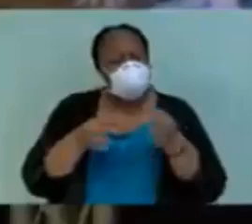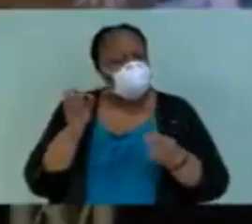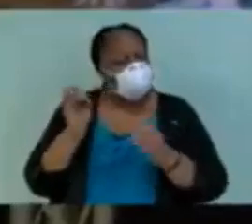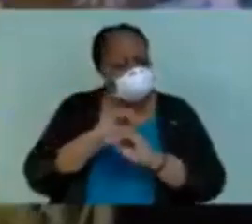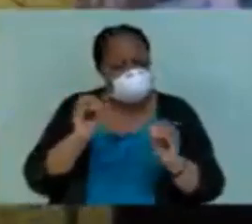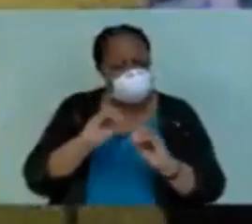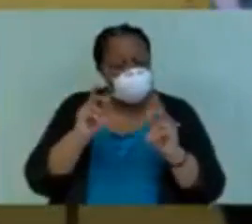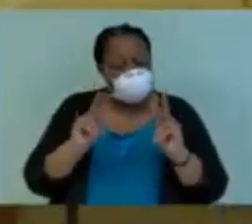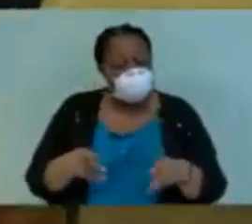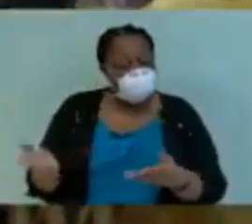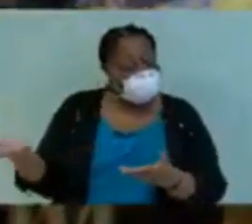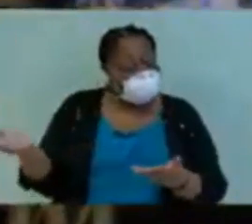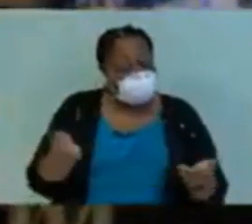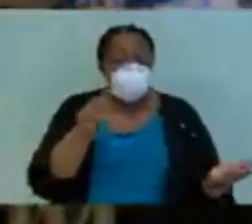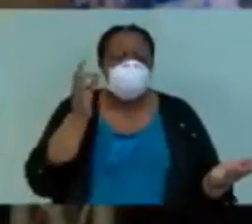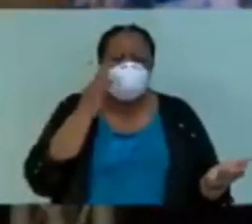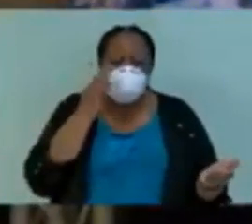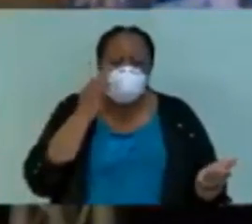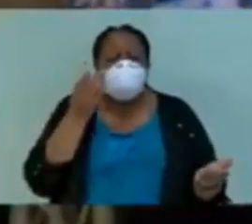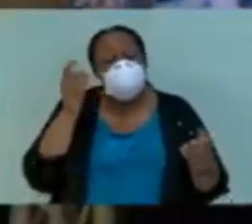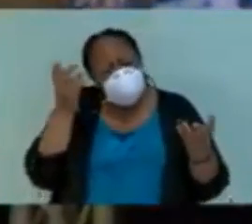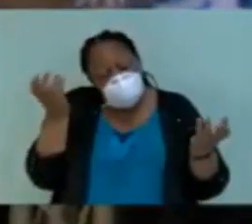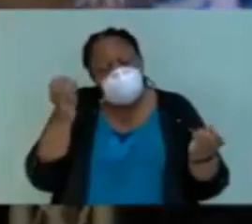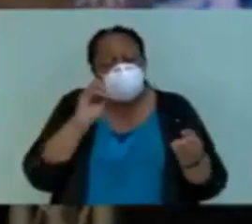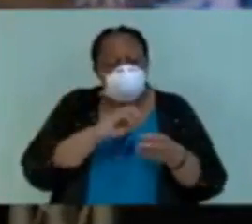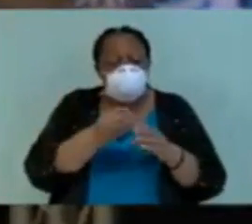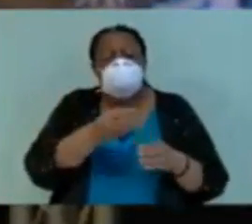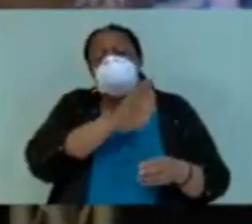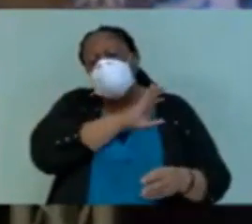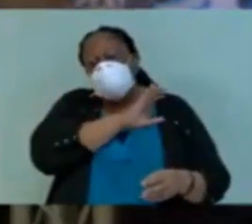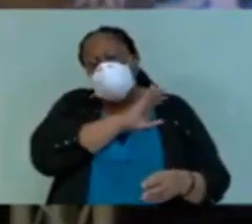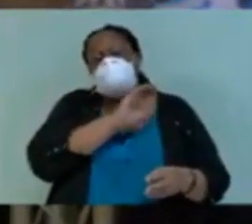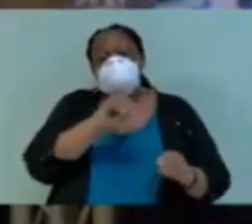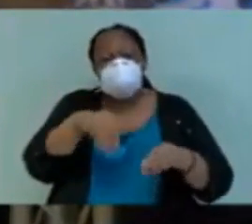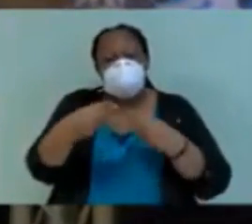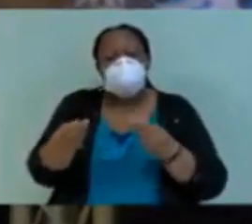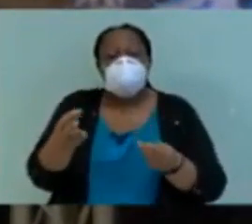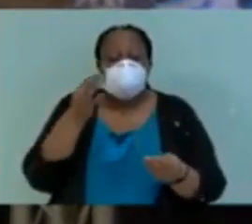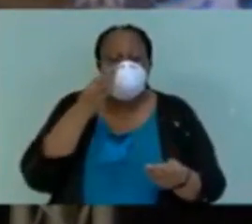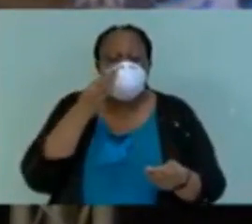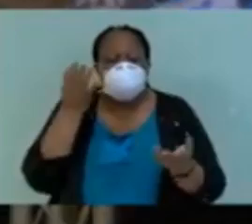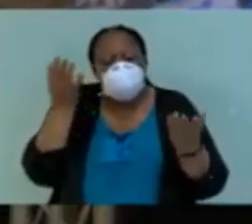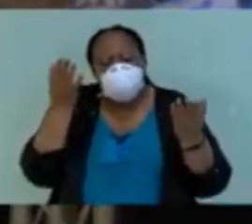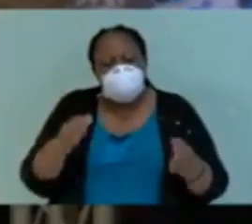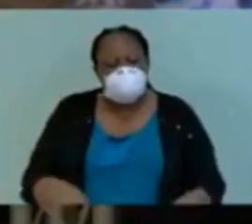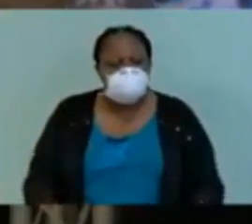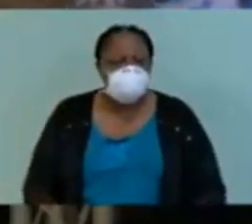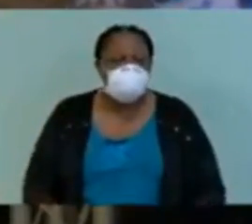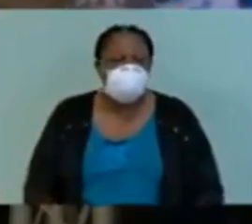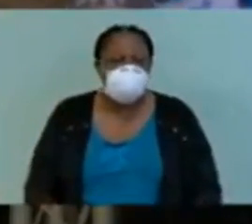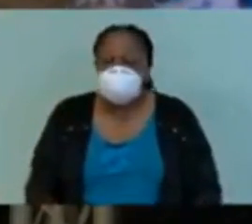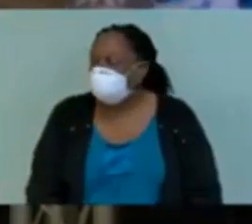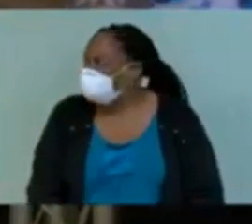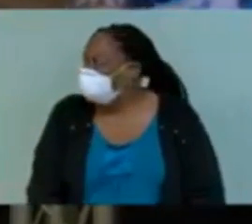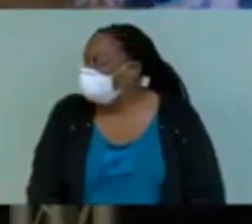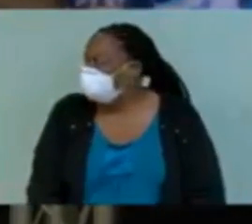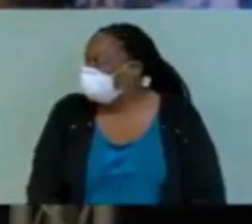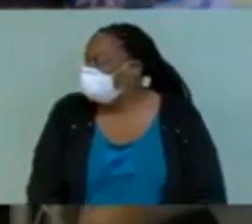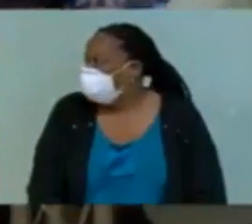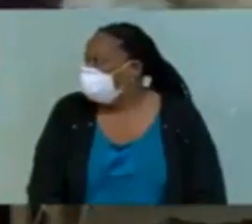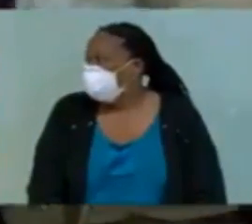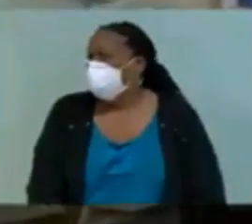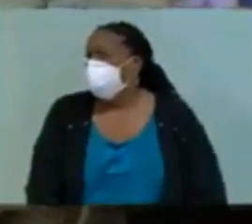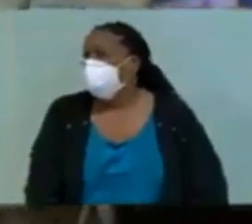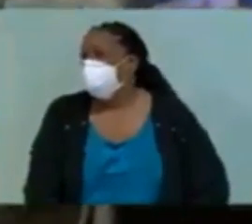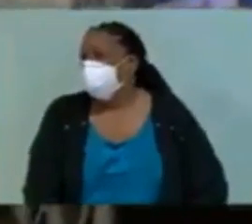Generally, within 48 hours, that person is charged and bail within 48 hours generally. And in terms of meal, yes, a